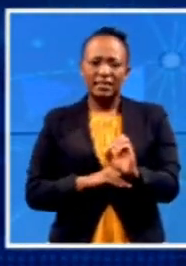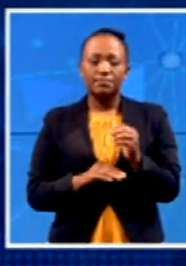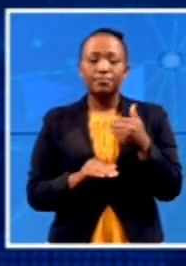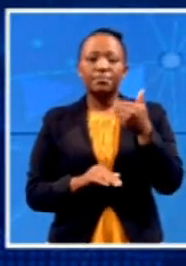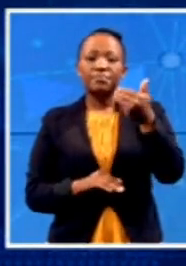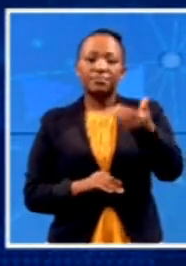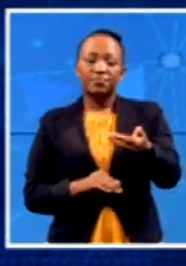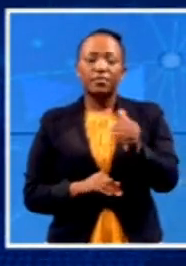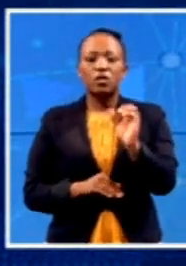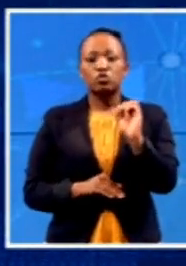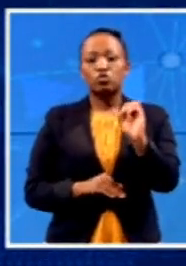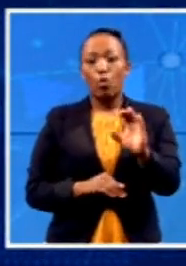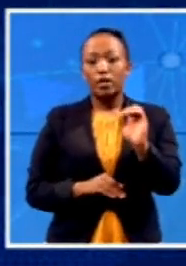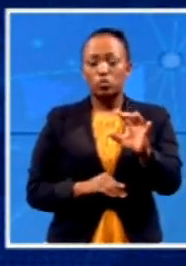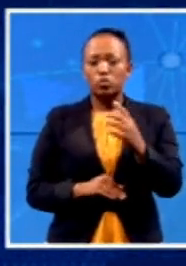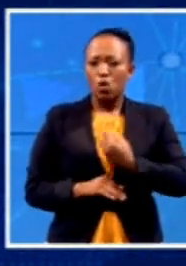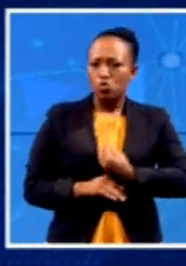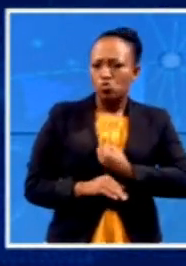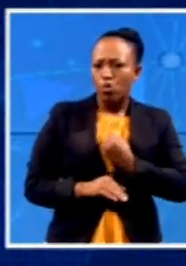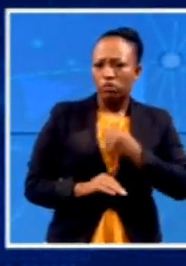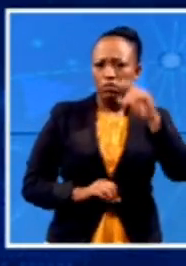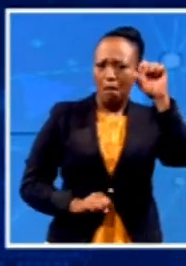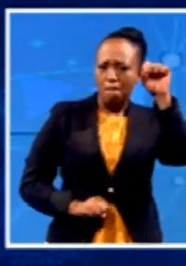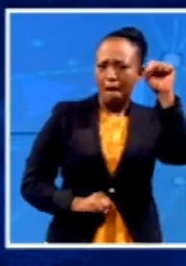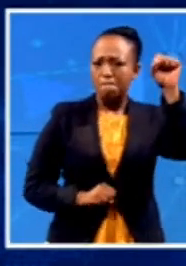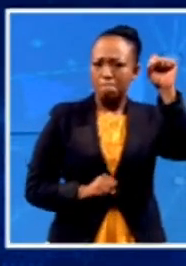riots and the killing of Steve Biko,